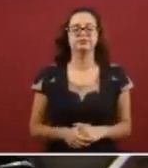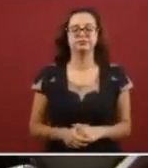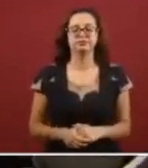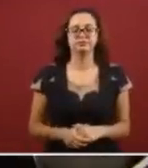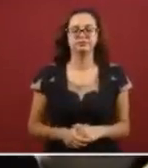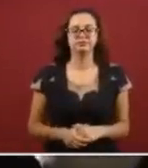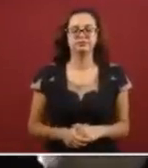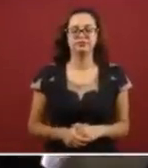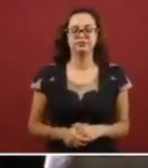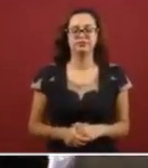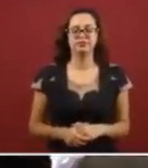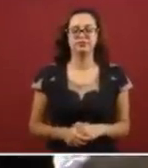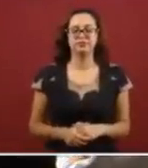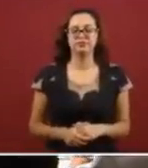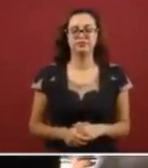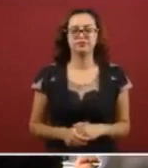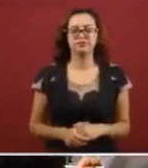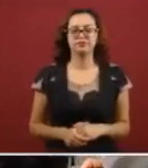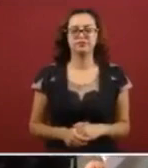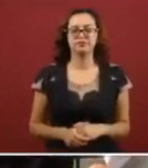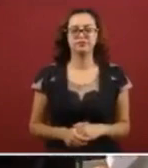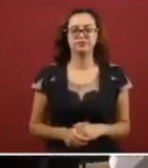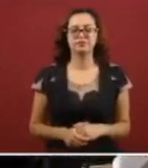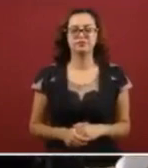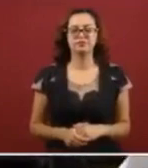enrollment of private schools